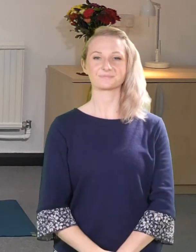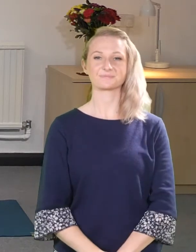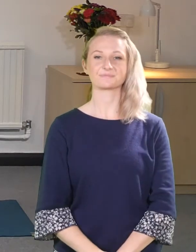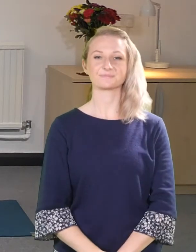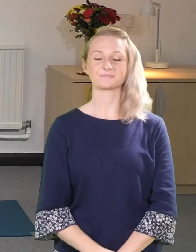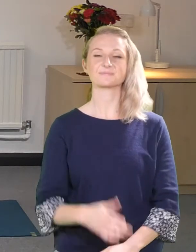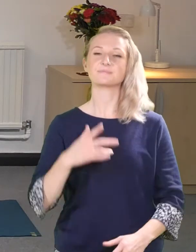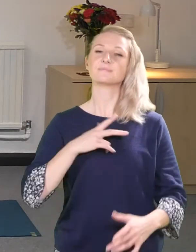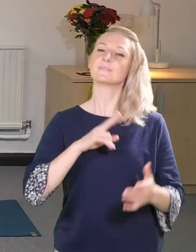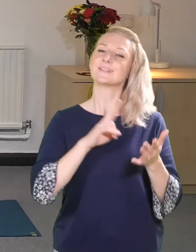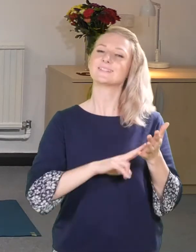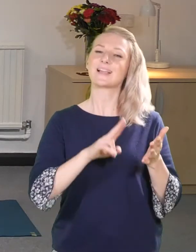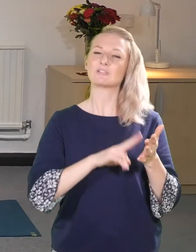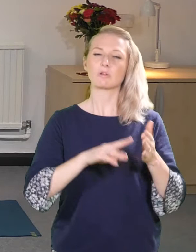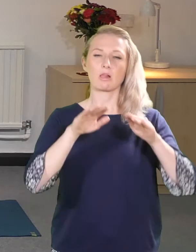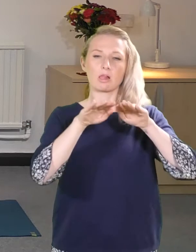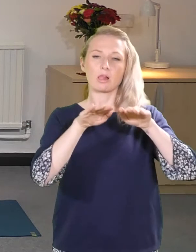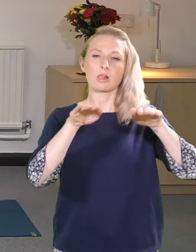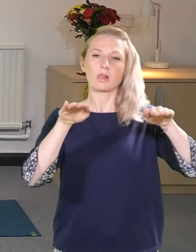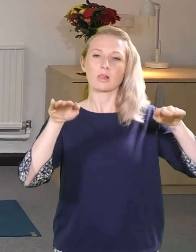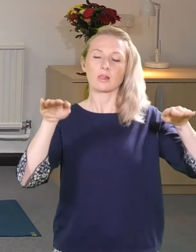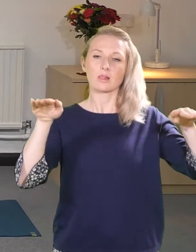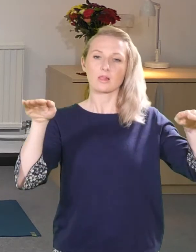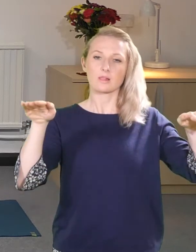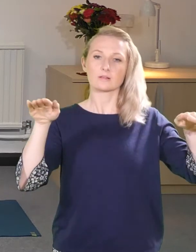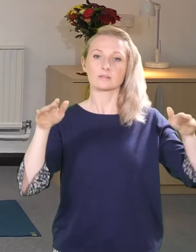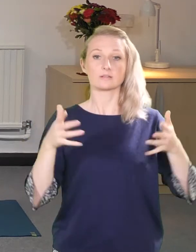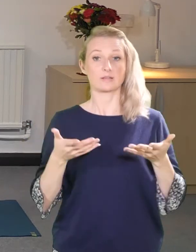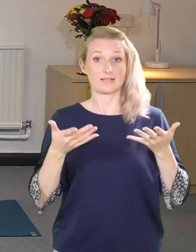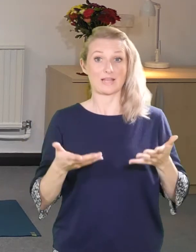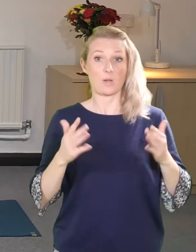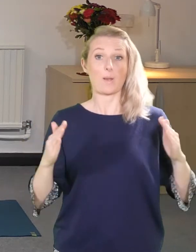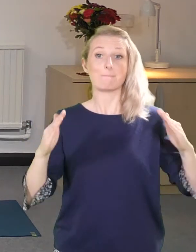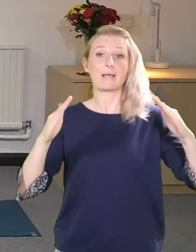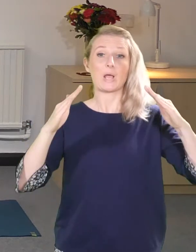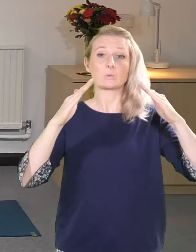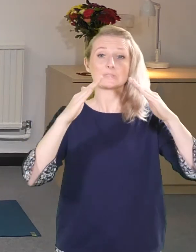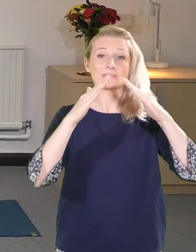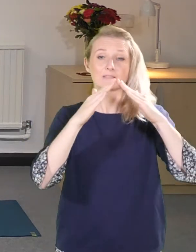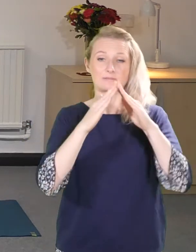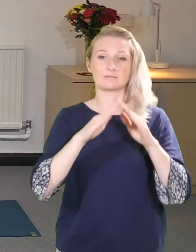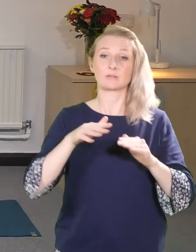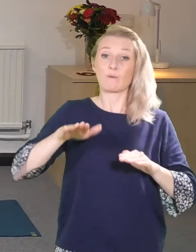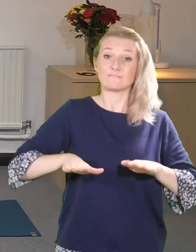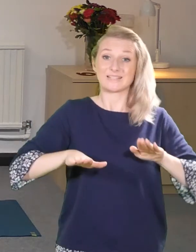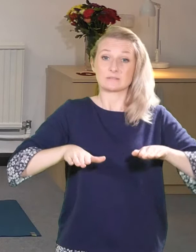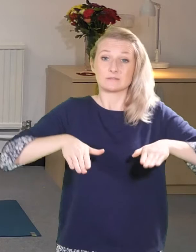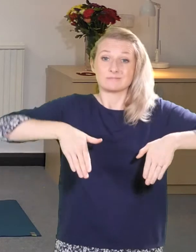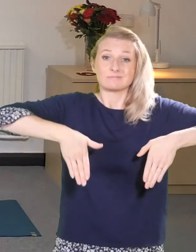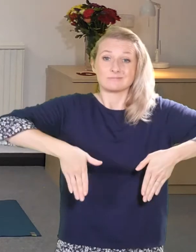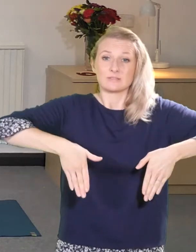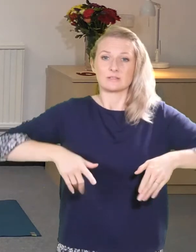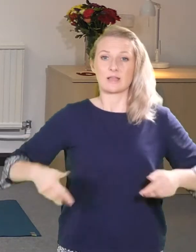Come back to a neutral spine. We're now going to move up into the mountain pose. So tucking the toes under, we're going to lift the